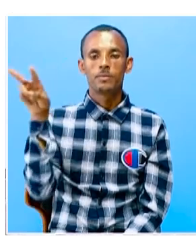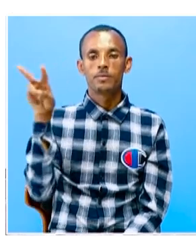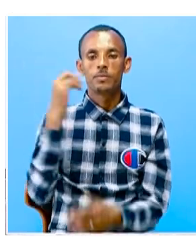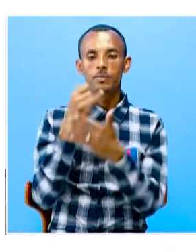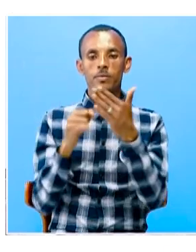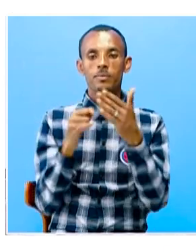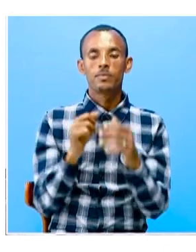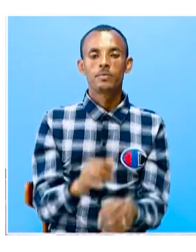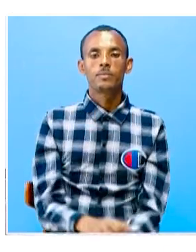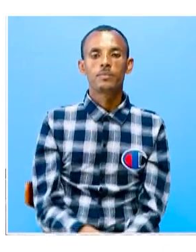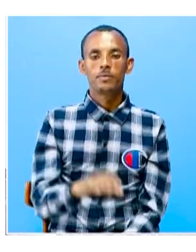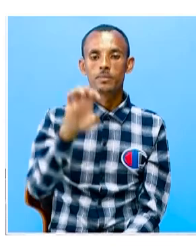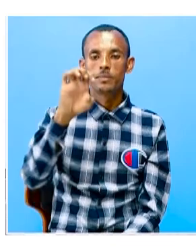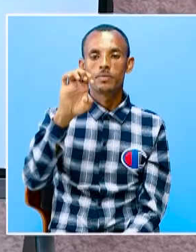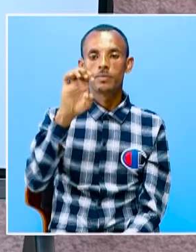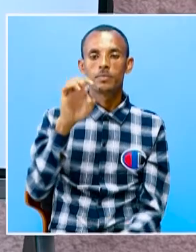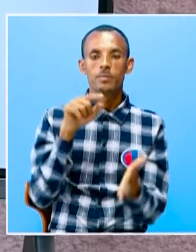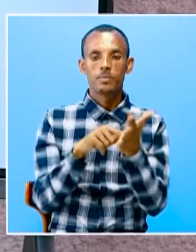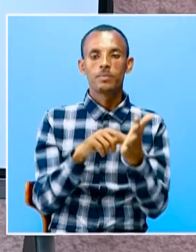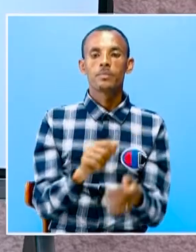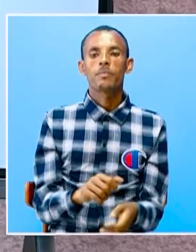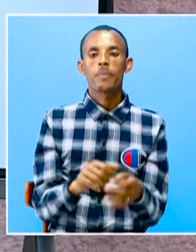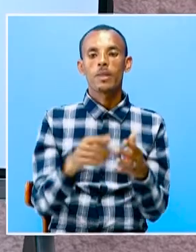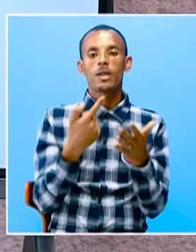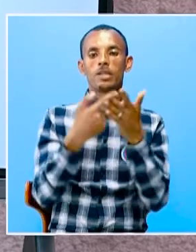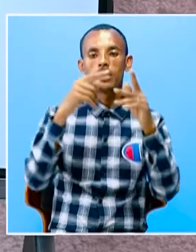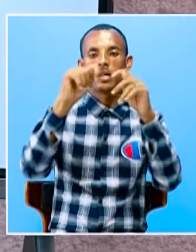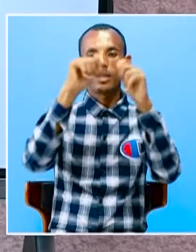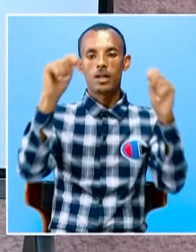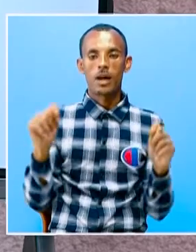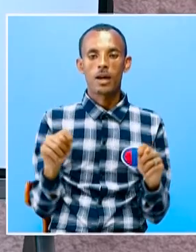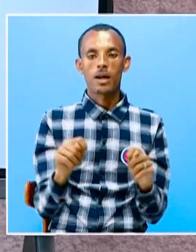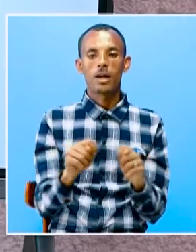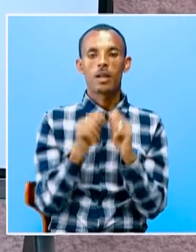Assume this to be E. In the following triangle,